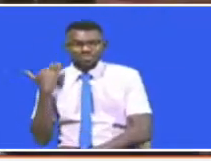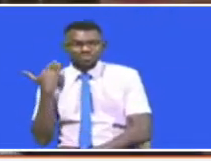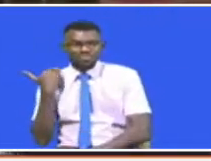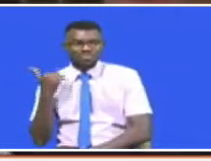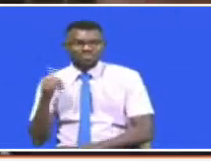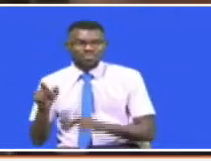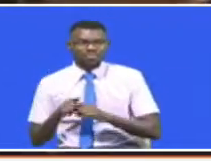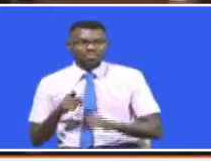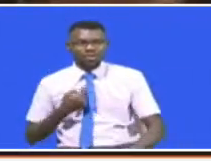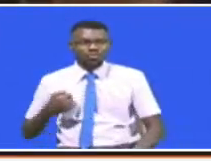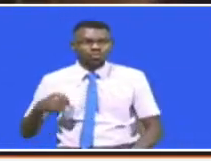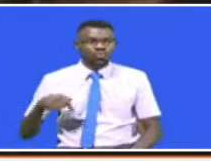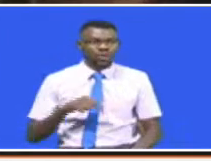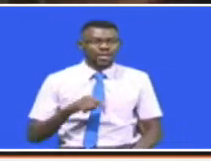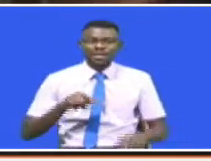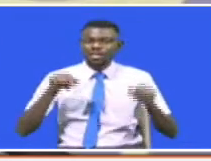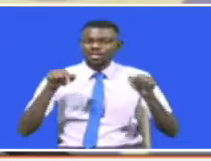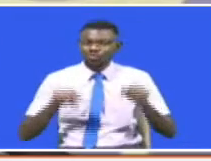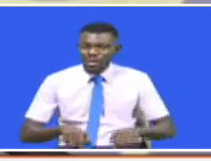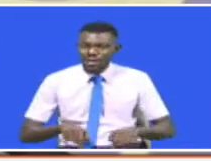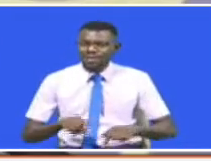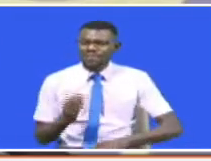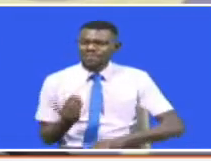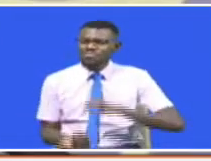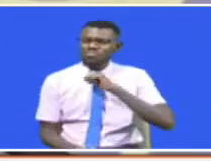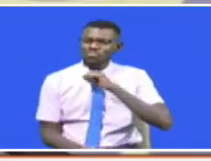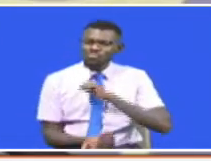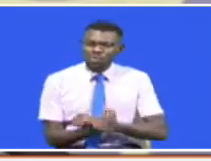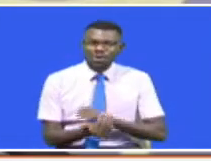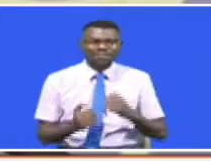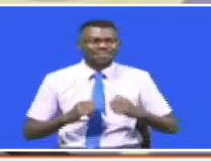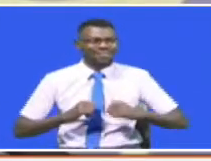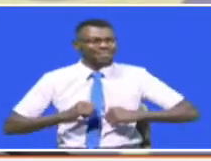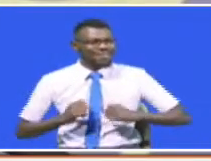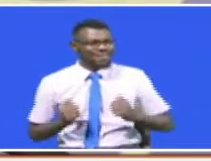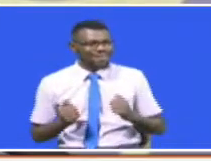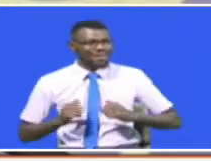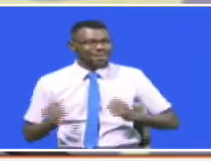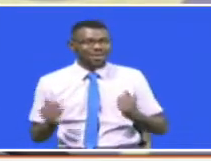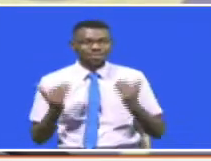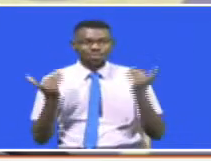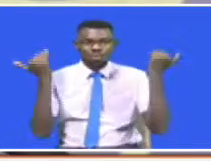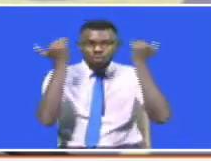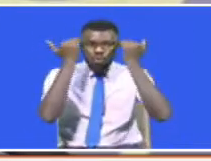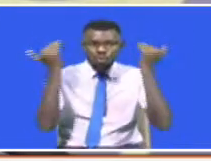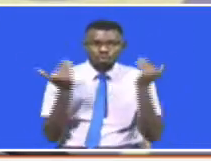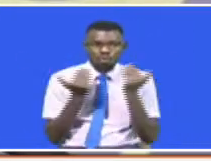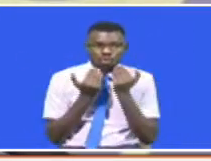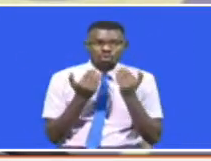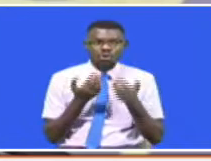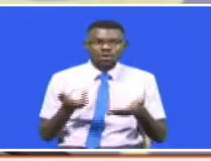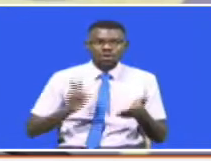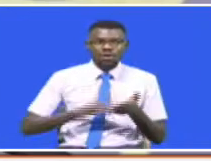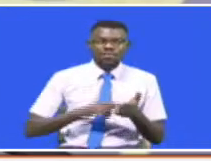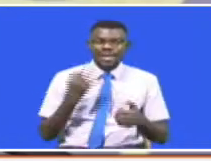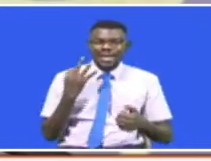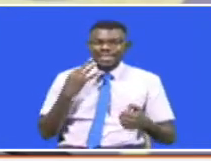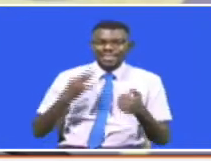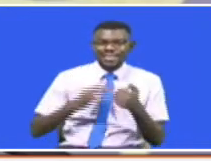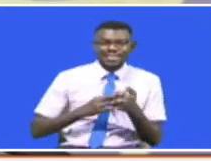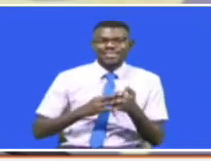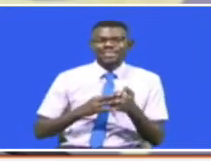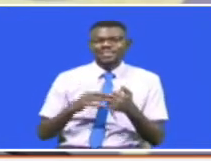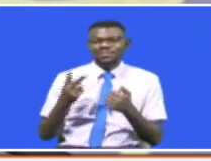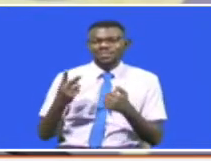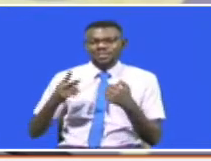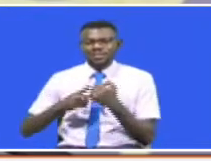we were very impressed this morning that the court has registered 827